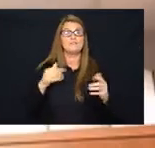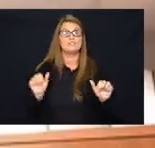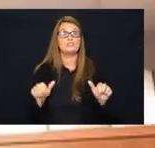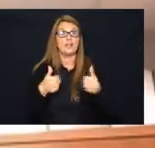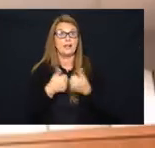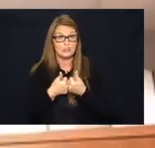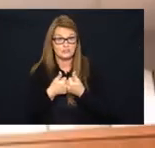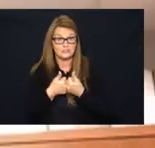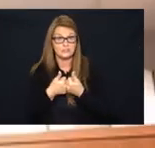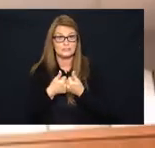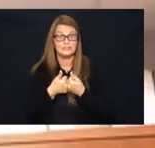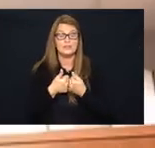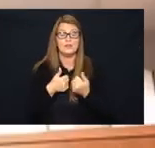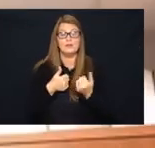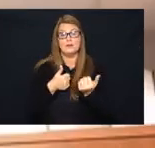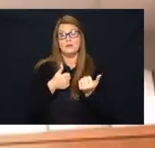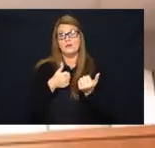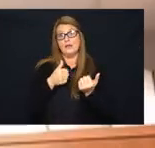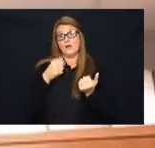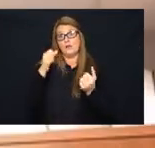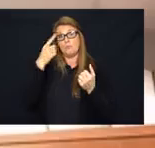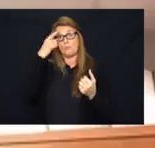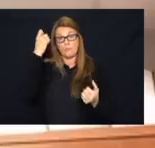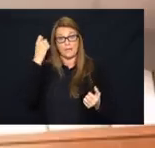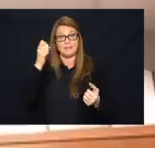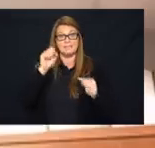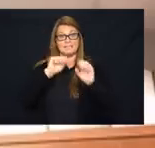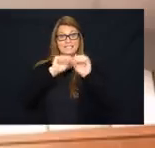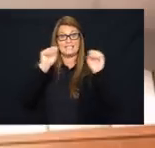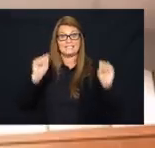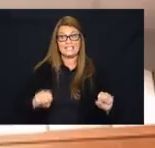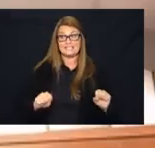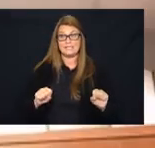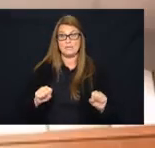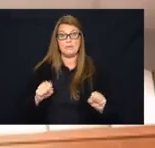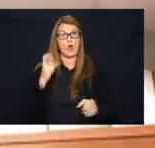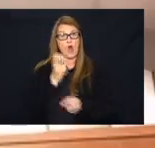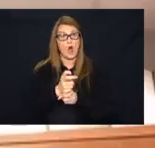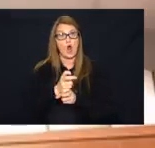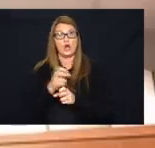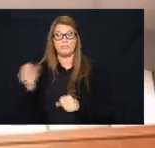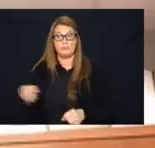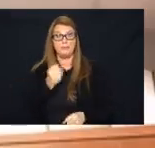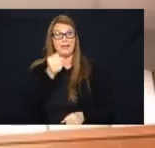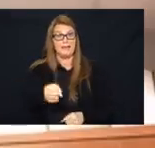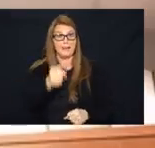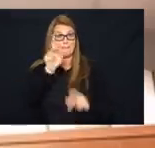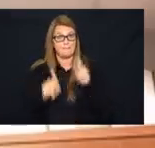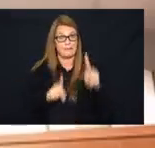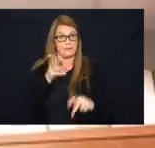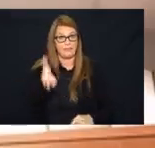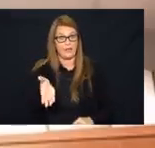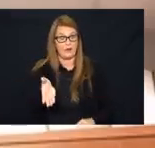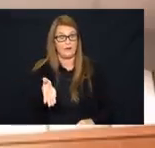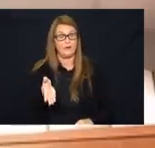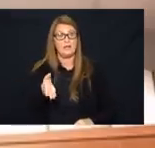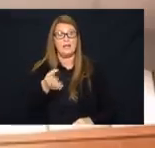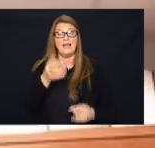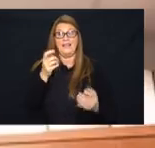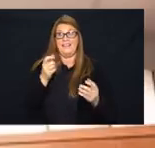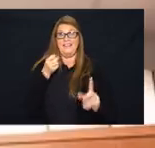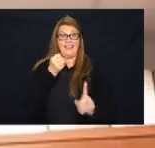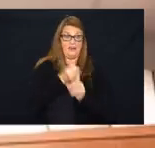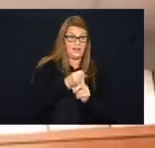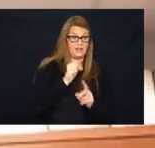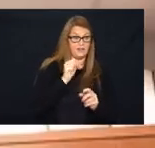challenges normally there within the system with just getting staff. So when you have COVID staff, COVID causing